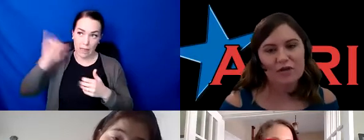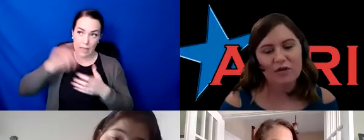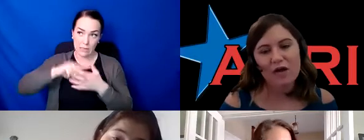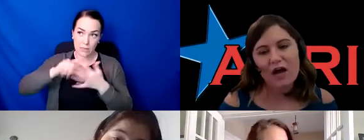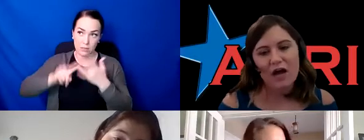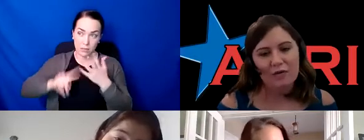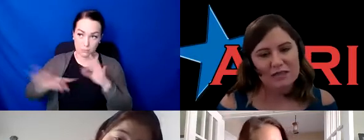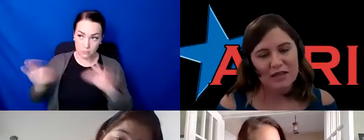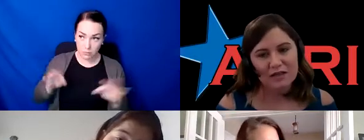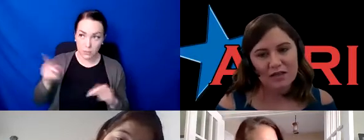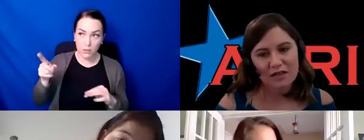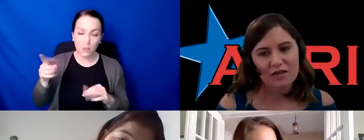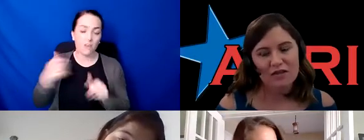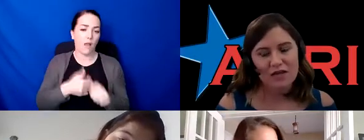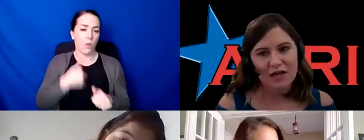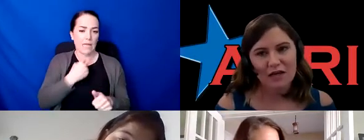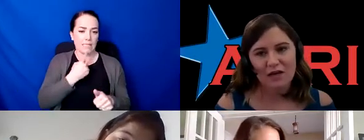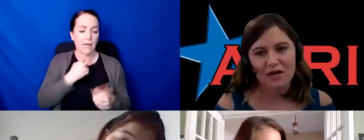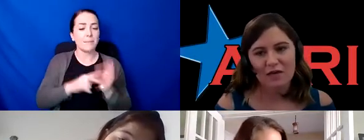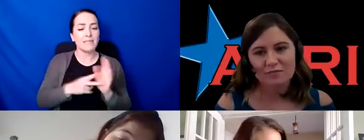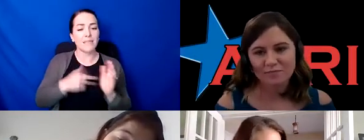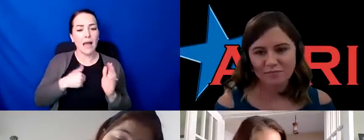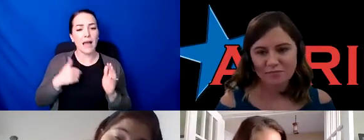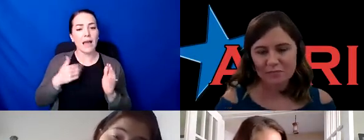that with you. I always liked that